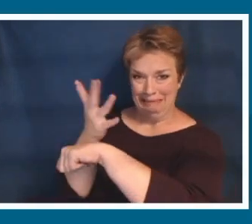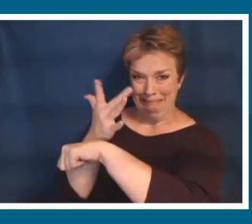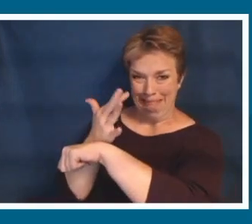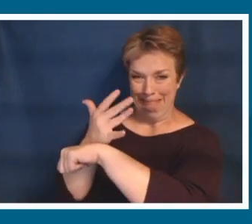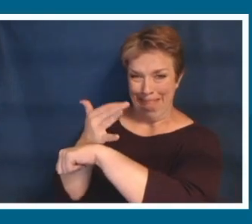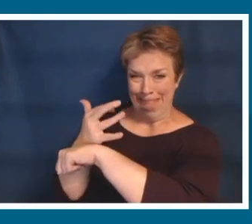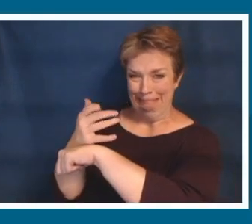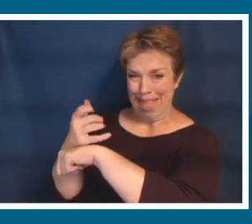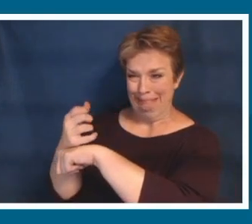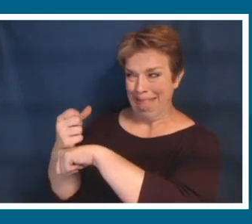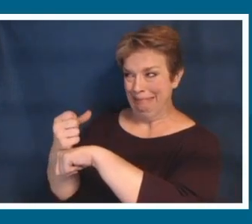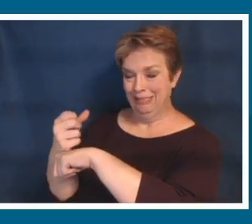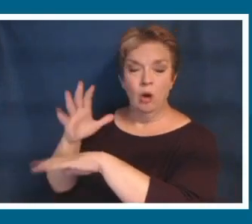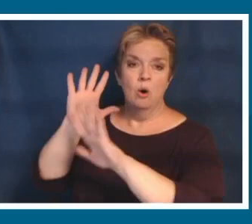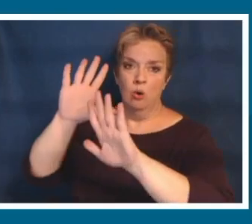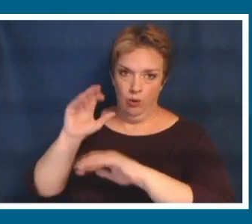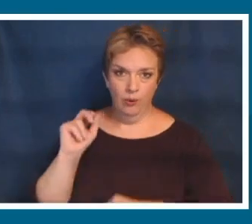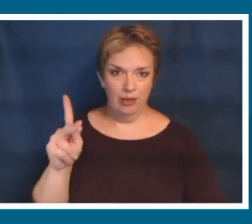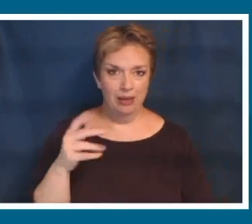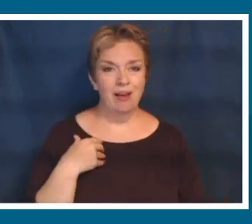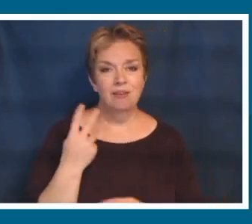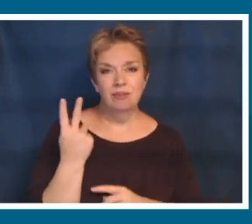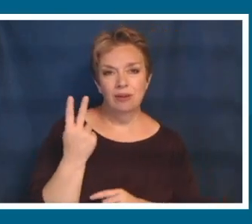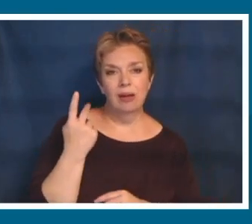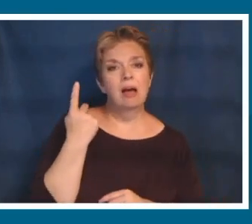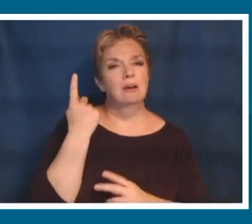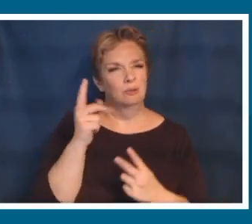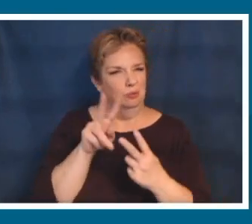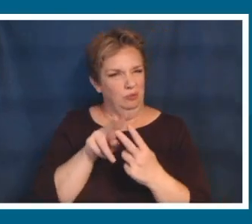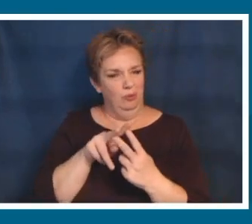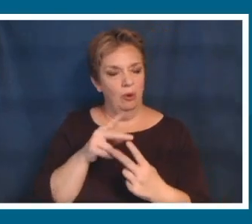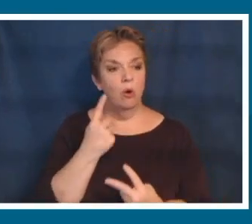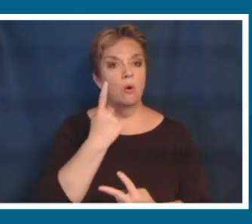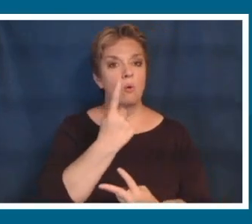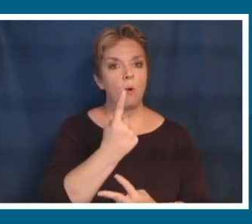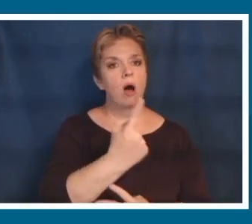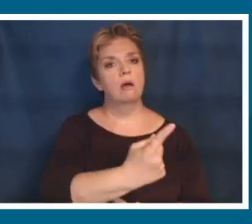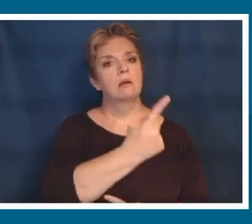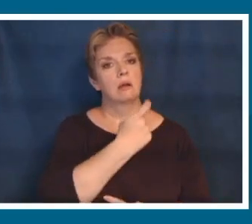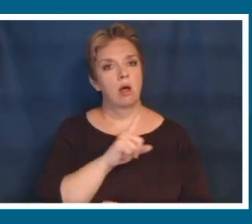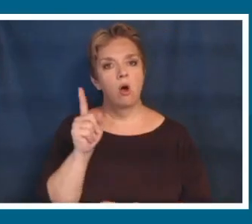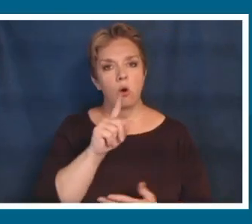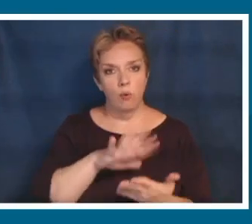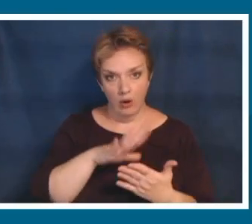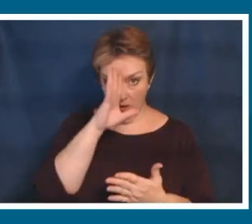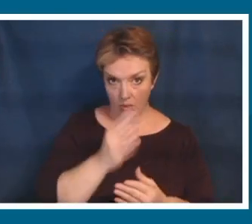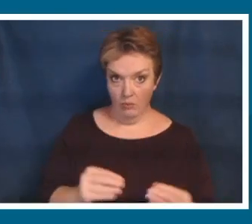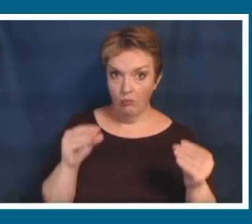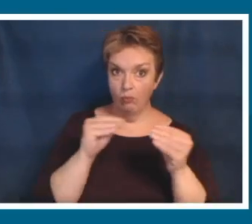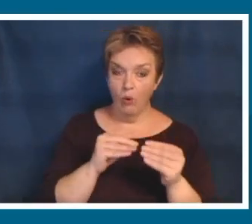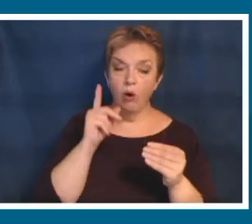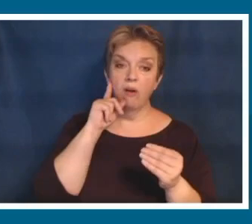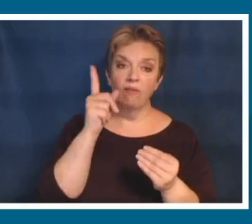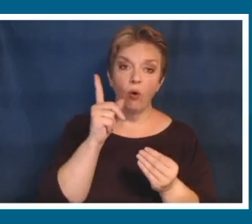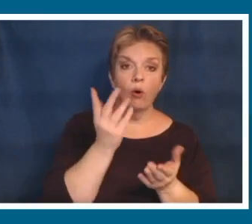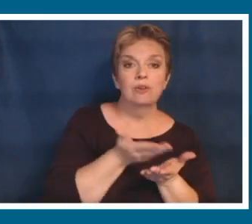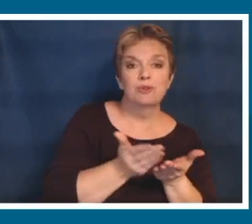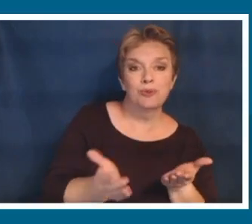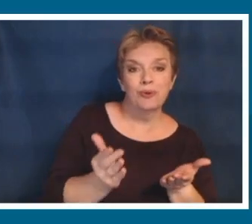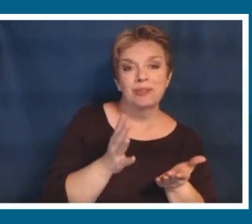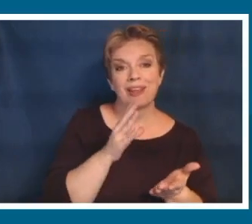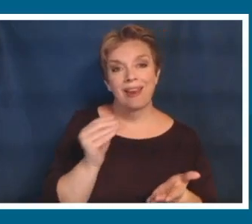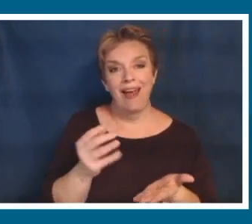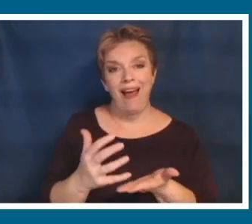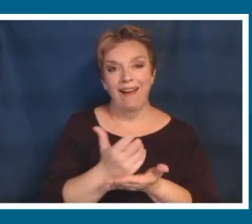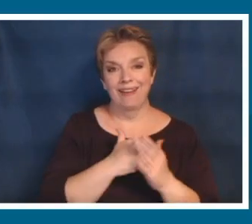important things. There's a question about where we can find out more about sources and collections. And of course, if you go to the library's website and you're on